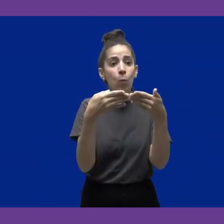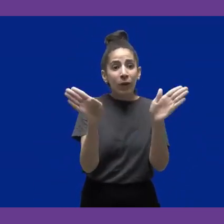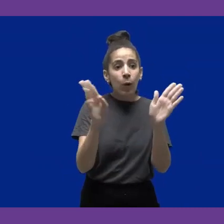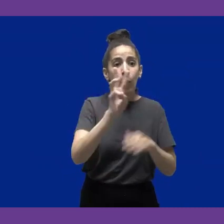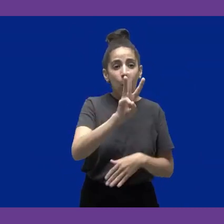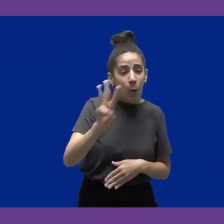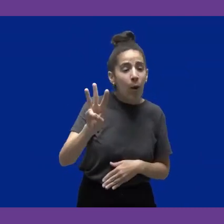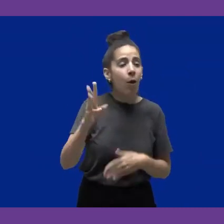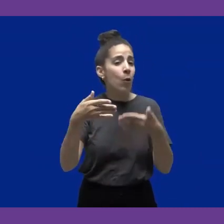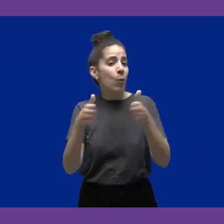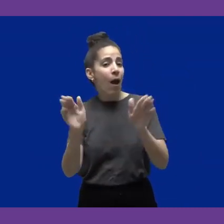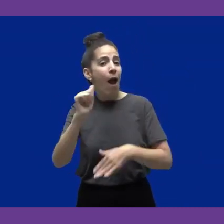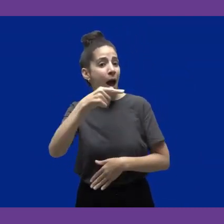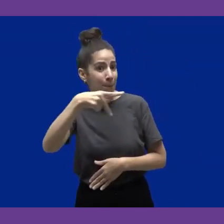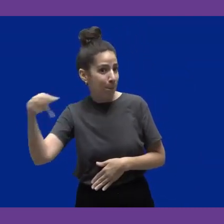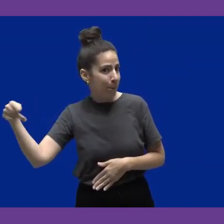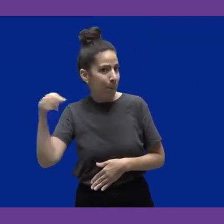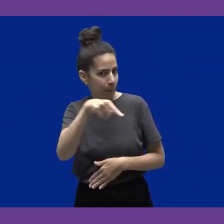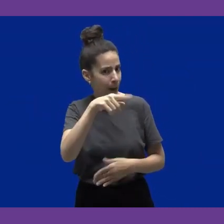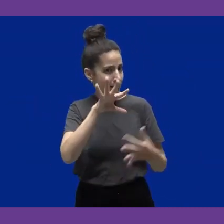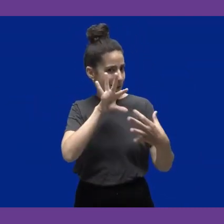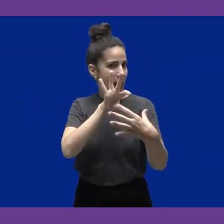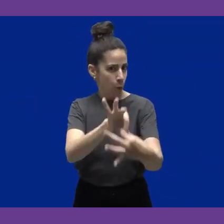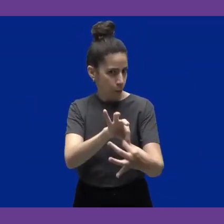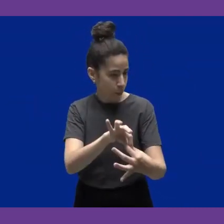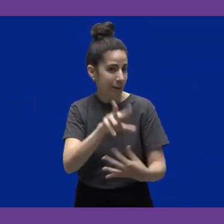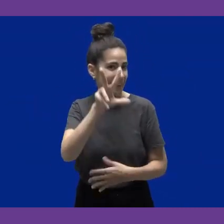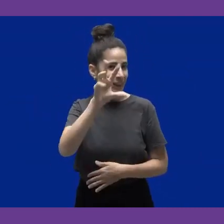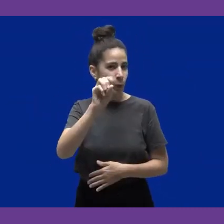already the harmonized standard. So maybe your